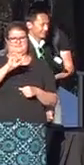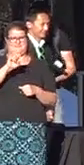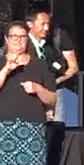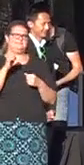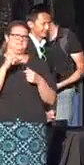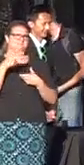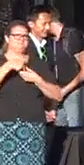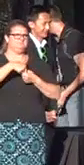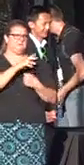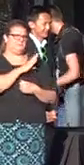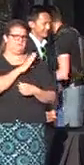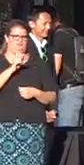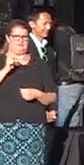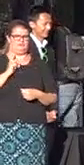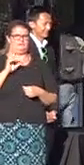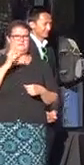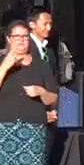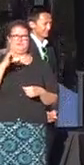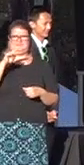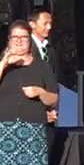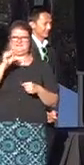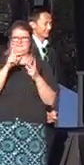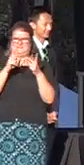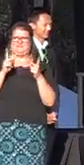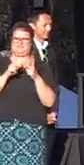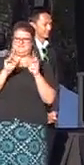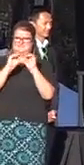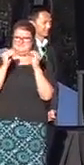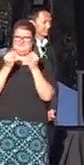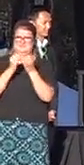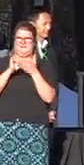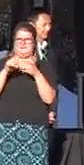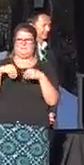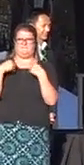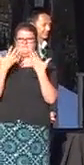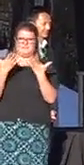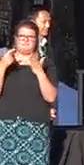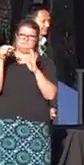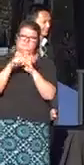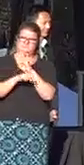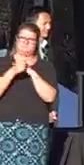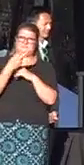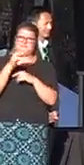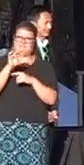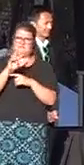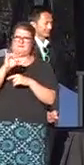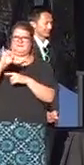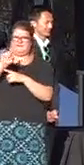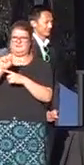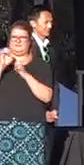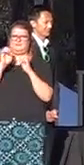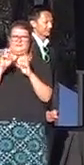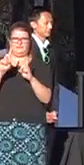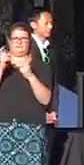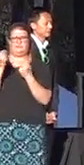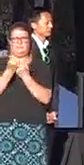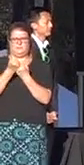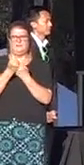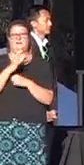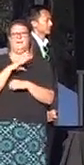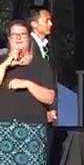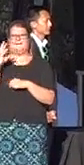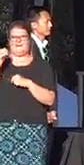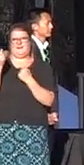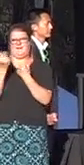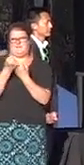on the board of directors at Christie's Place, an organization that provides comprehensive HIV/AIDS education support